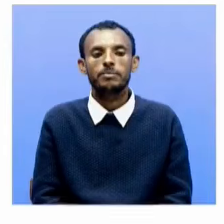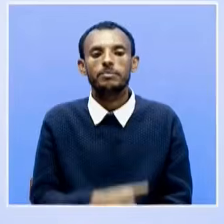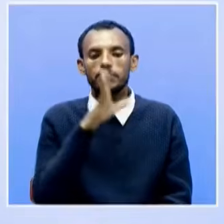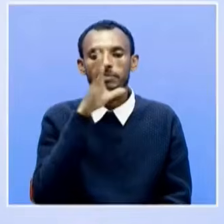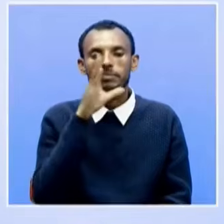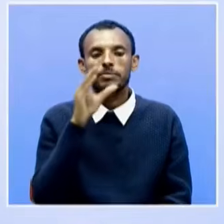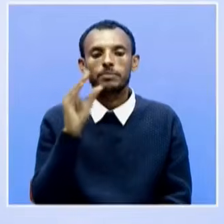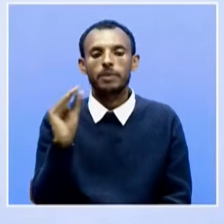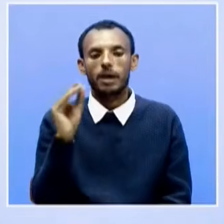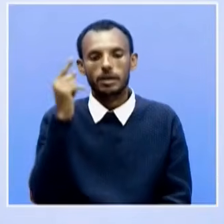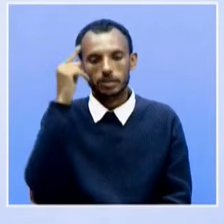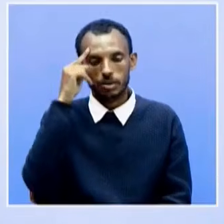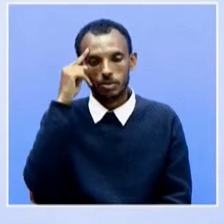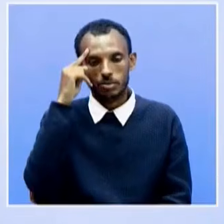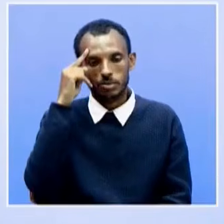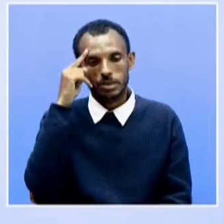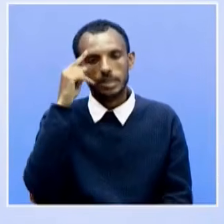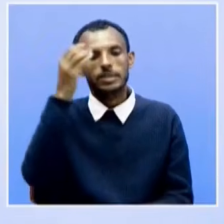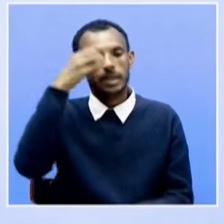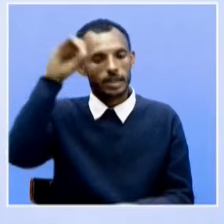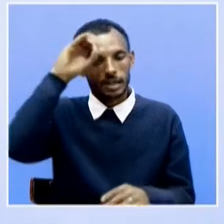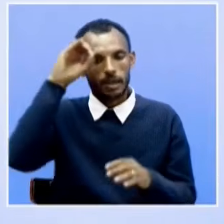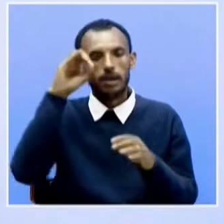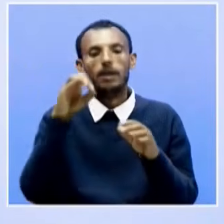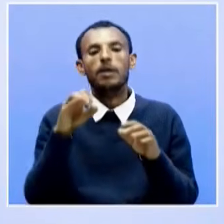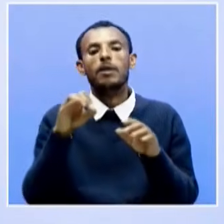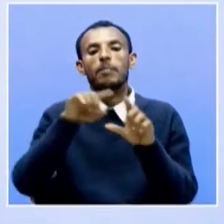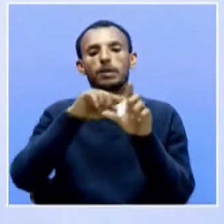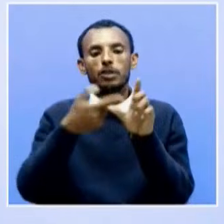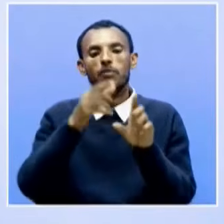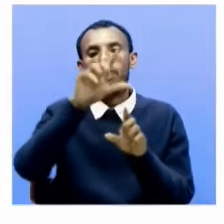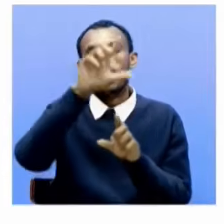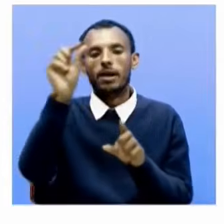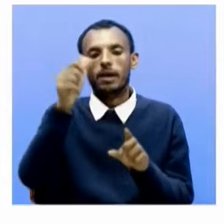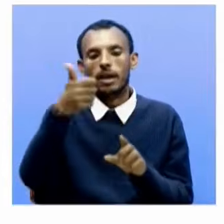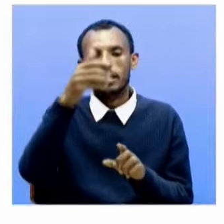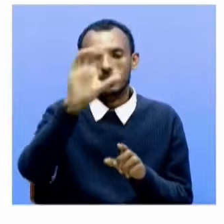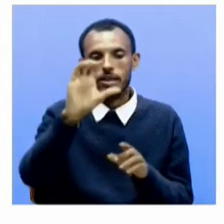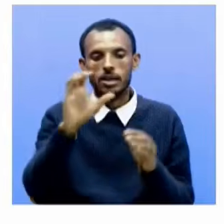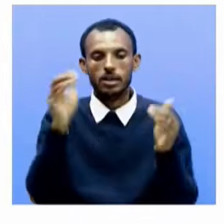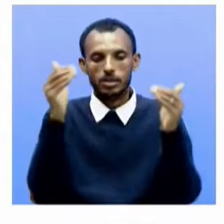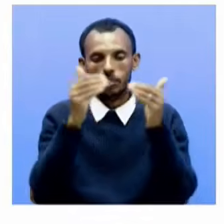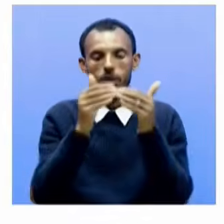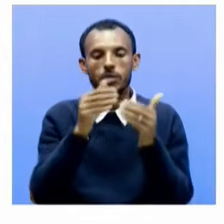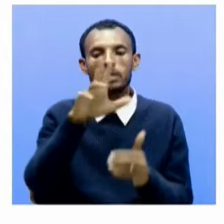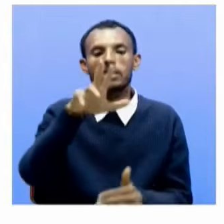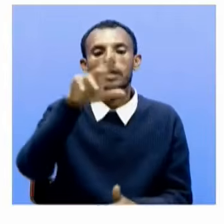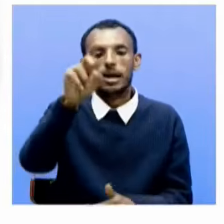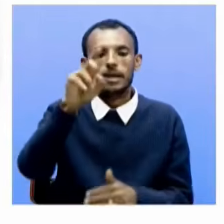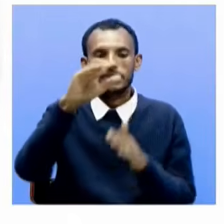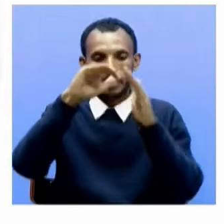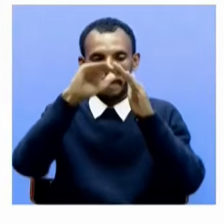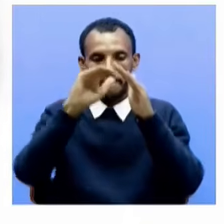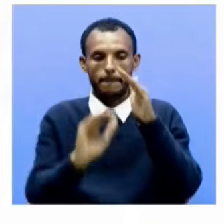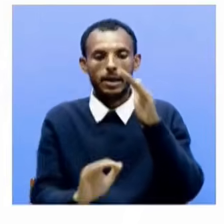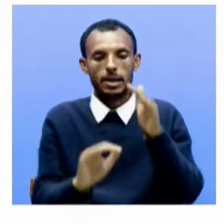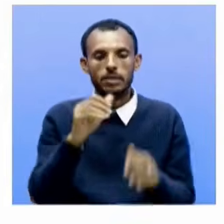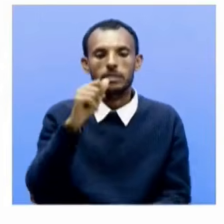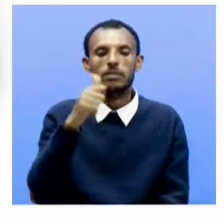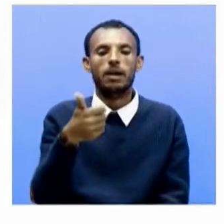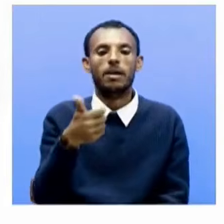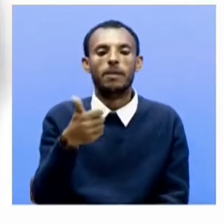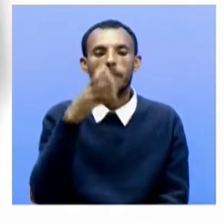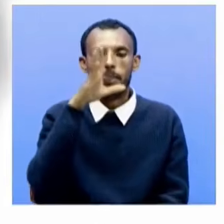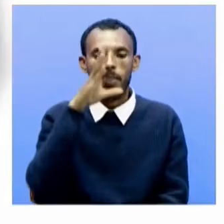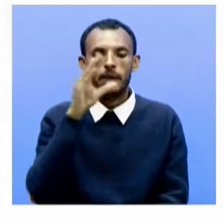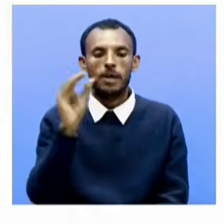and assume the degree measure of arc AC is 3x minus 10,